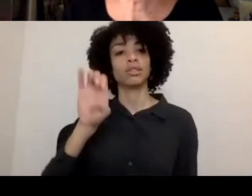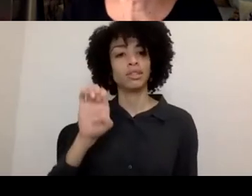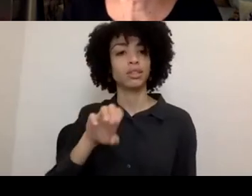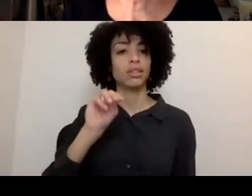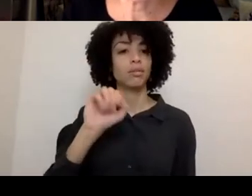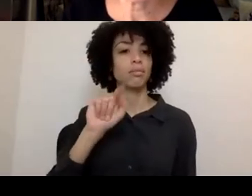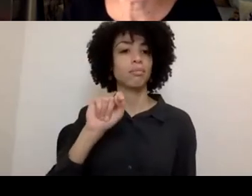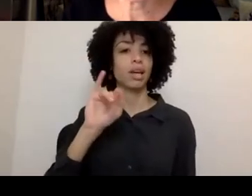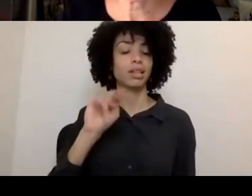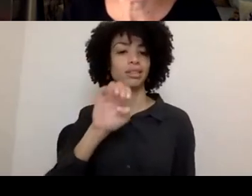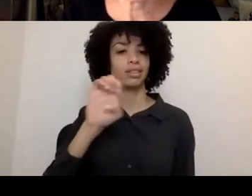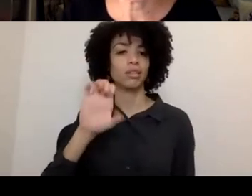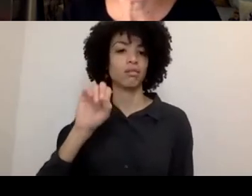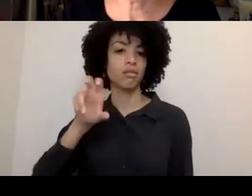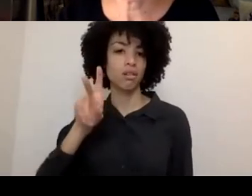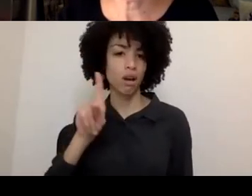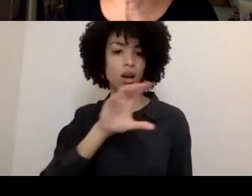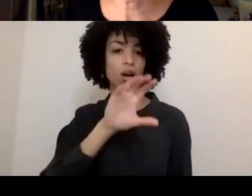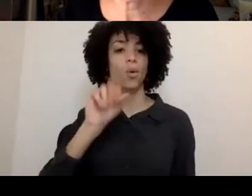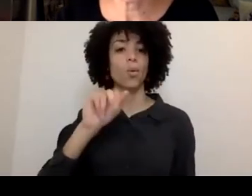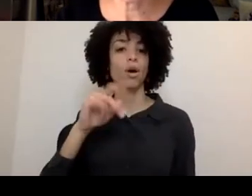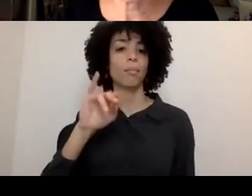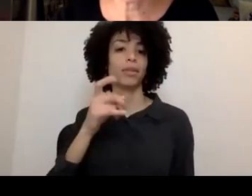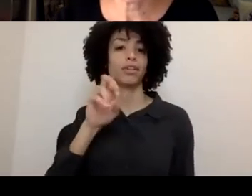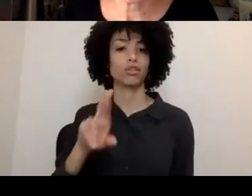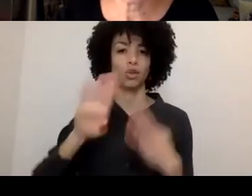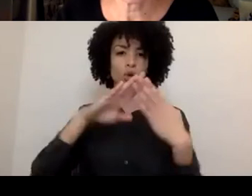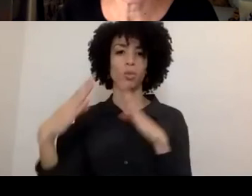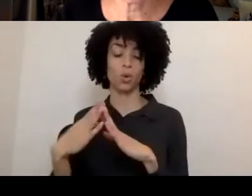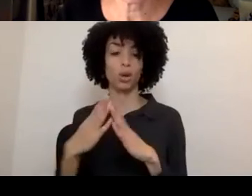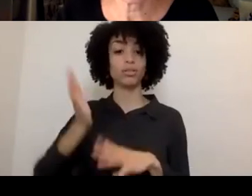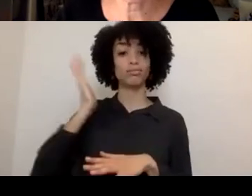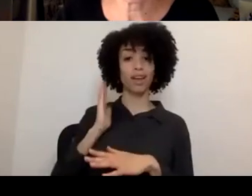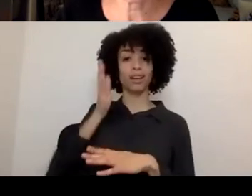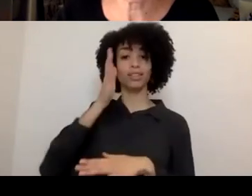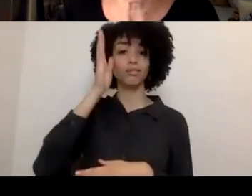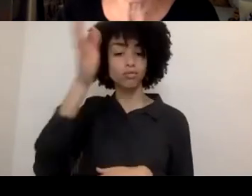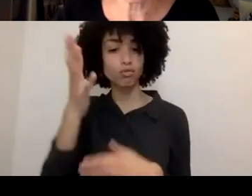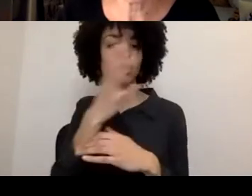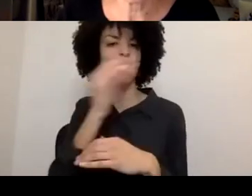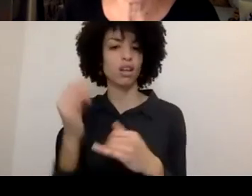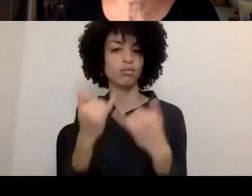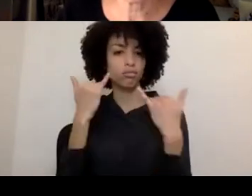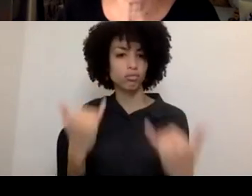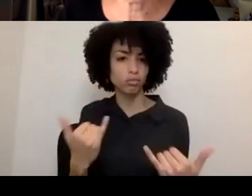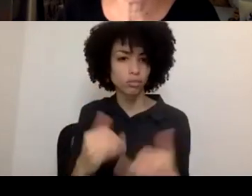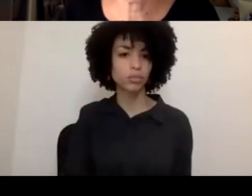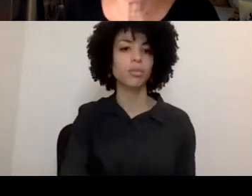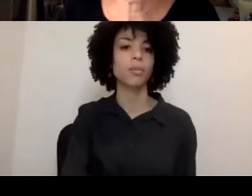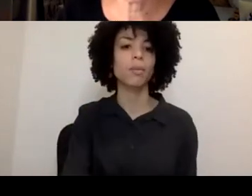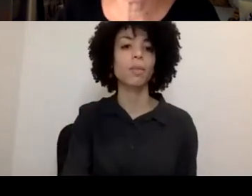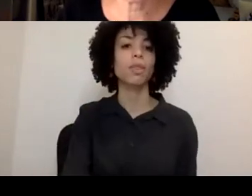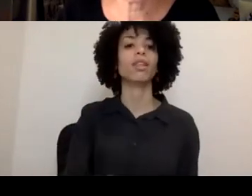well as future generations. The Shelley and Donald Rubin Foundation and the 8th floor acknowledge being founded on exclusions and erasures of